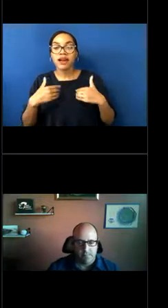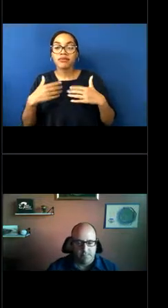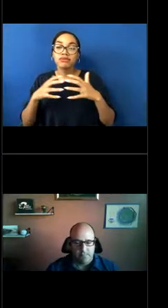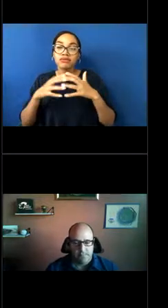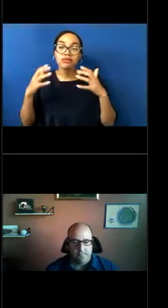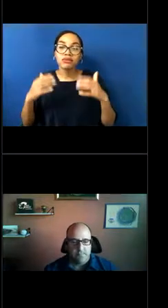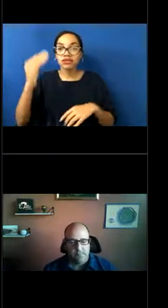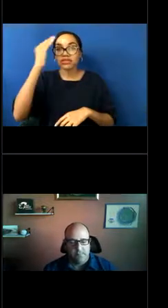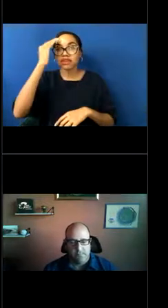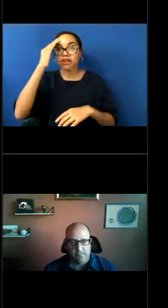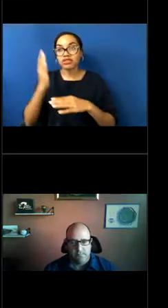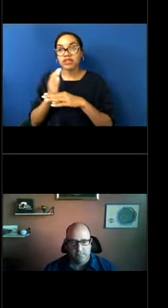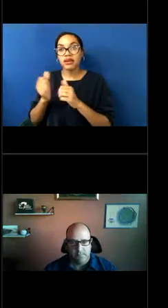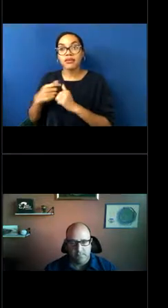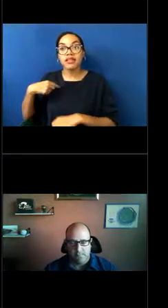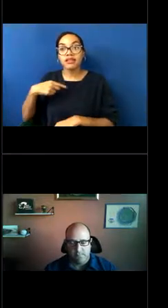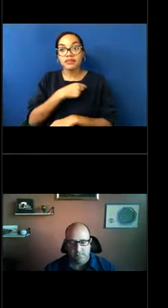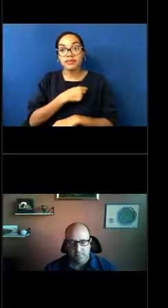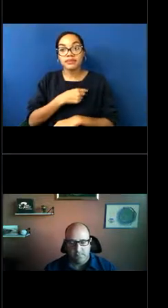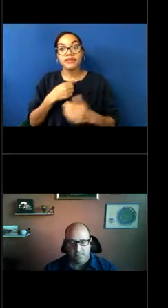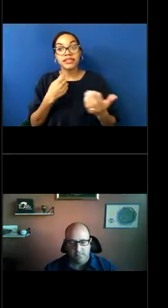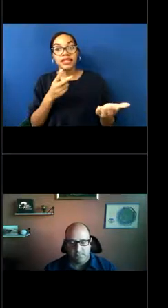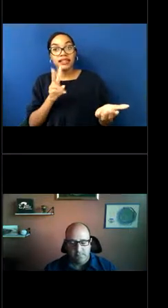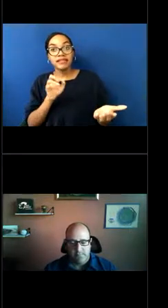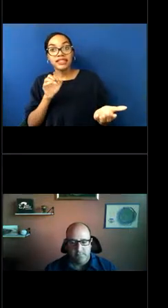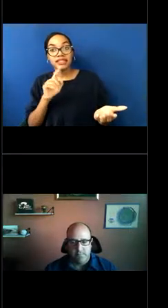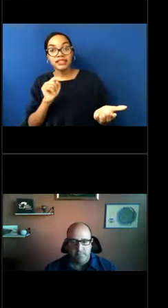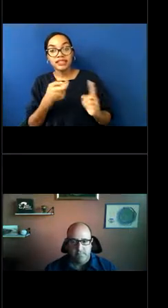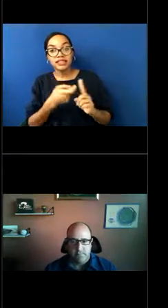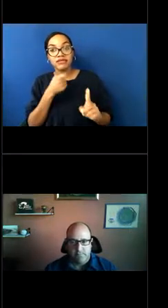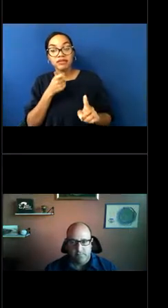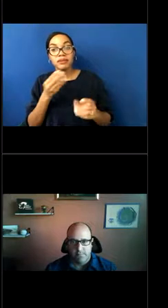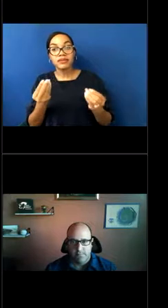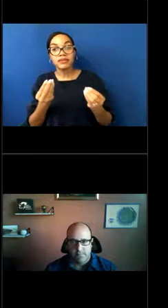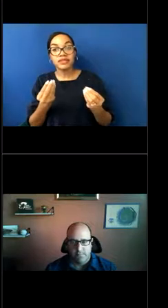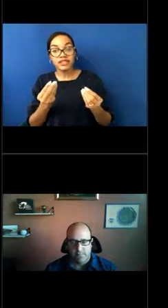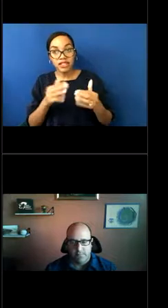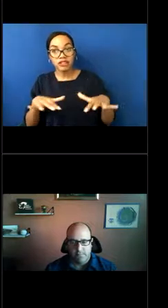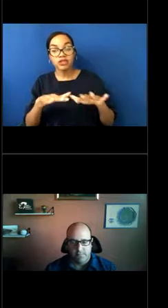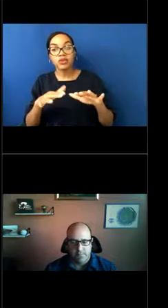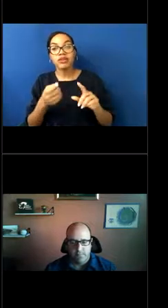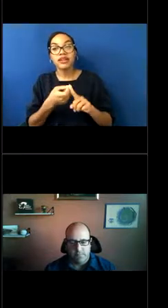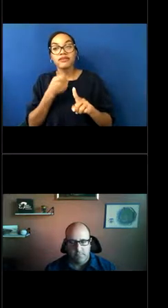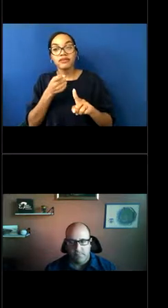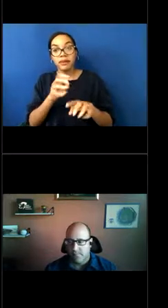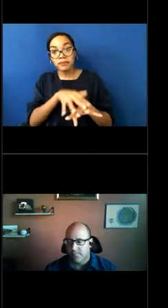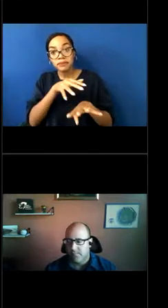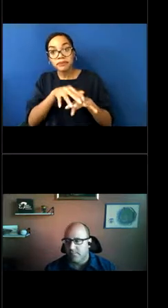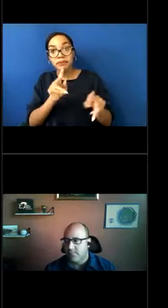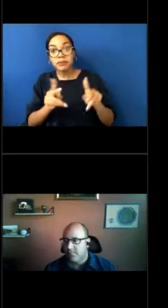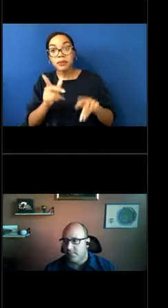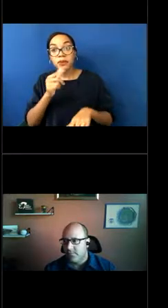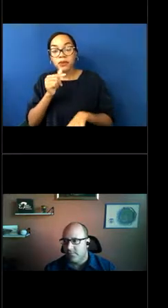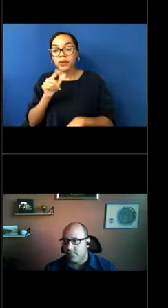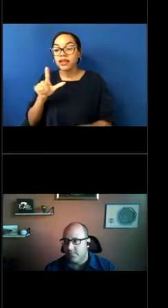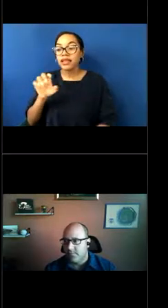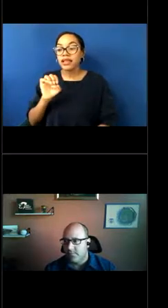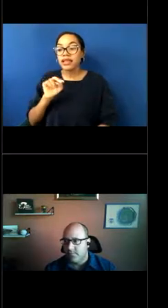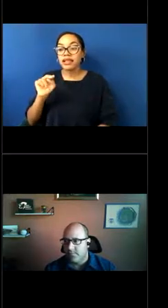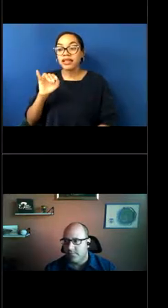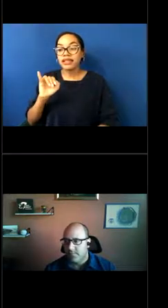We acknowledge that Vincent is coming to us from the territories of the Lenni Lenape people, and we are hosting this webinar from